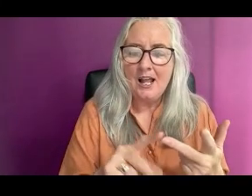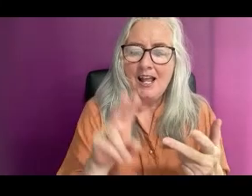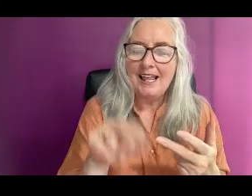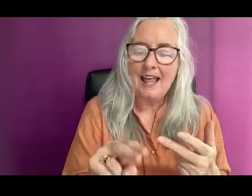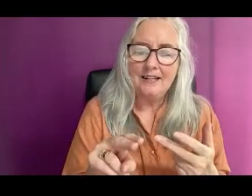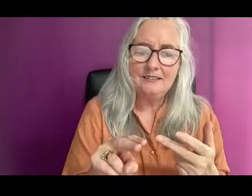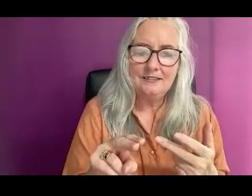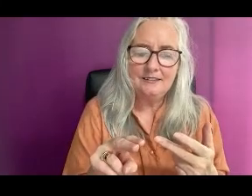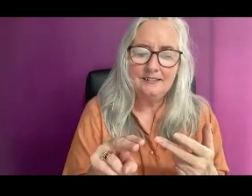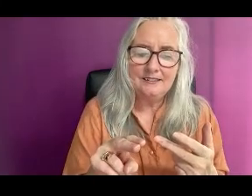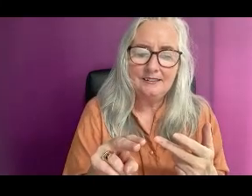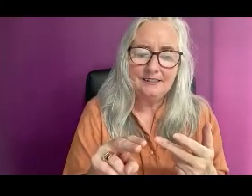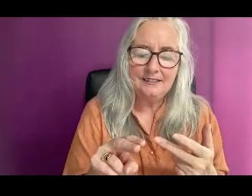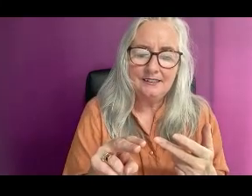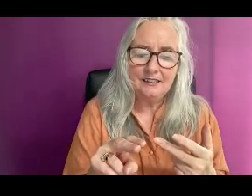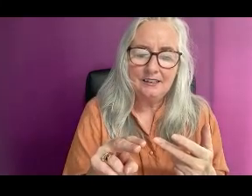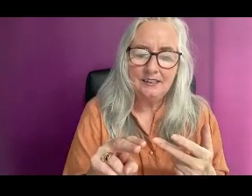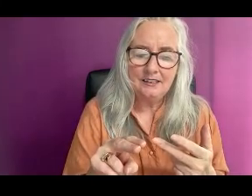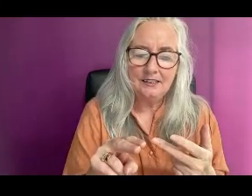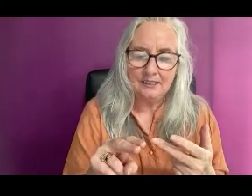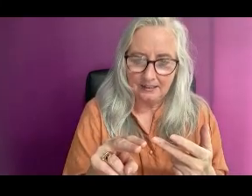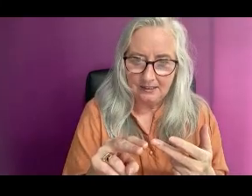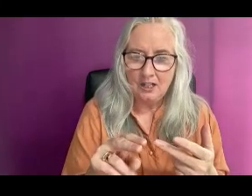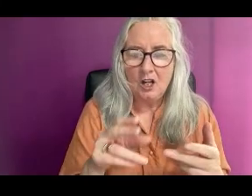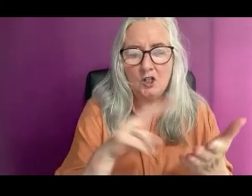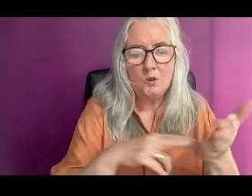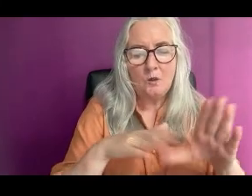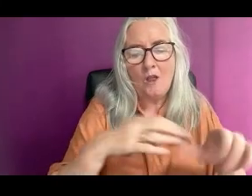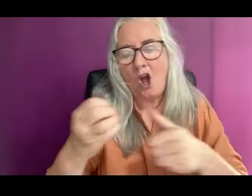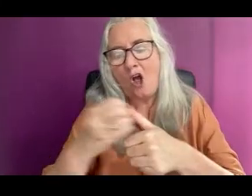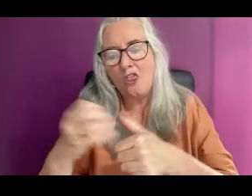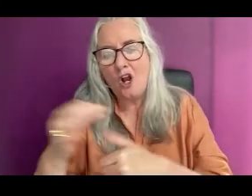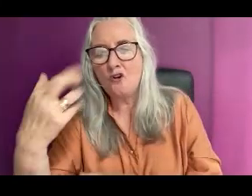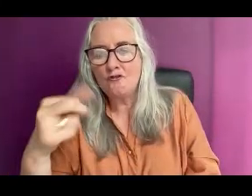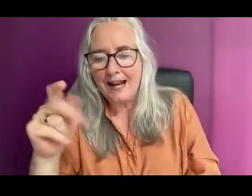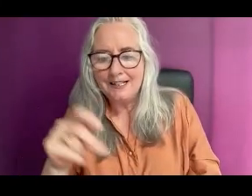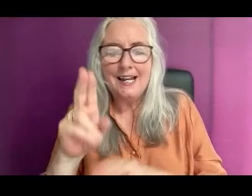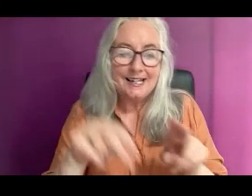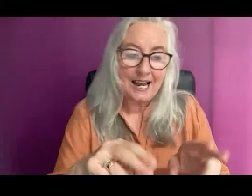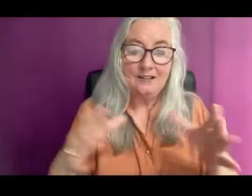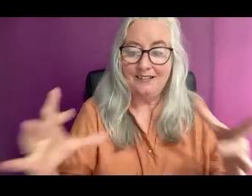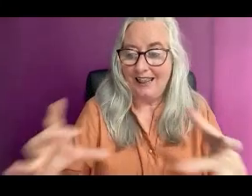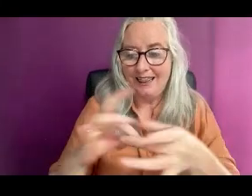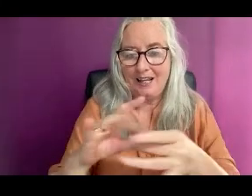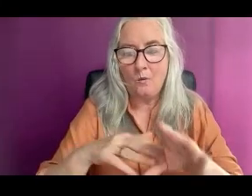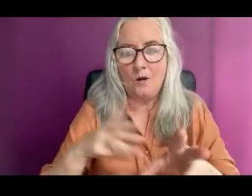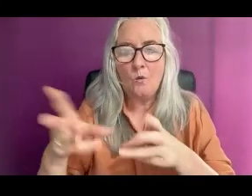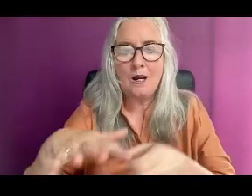used together with other grants. So as I mentioned, it can be used with the workplace needs assessment.